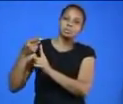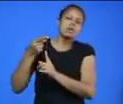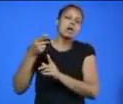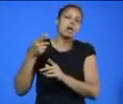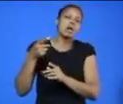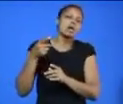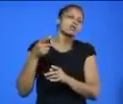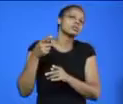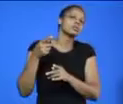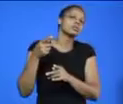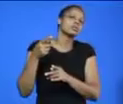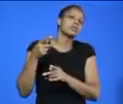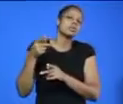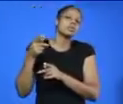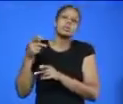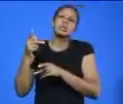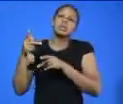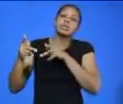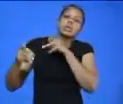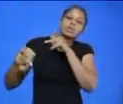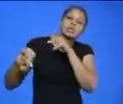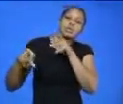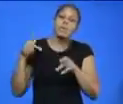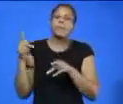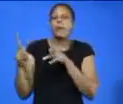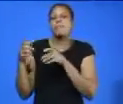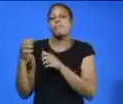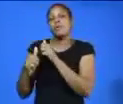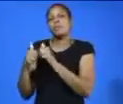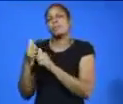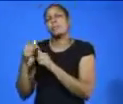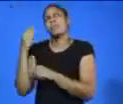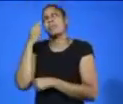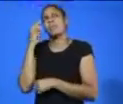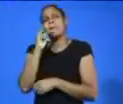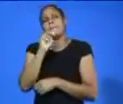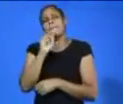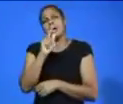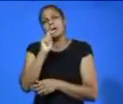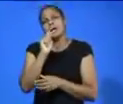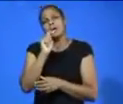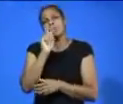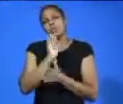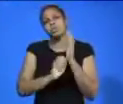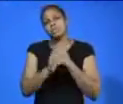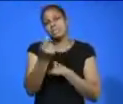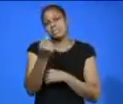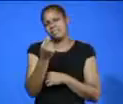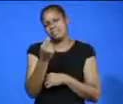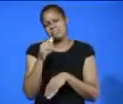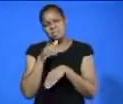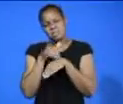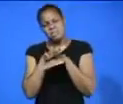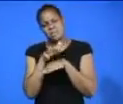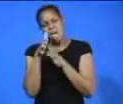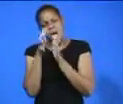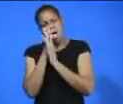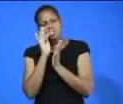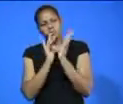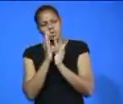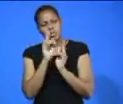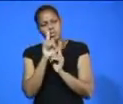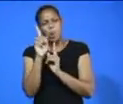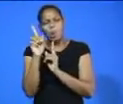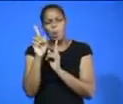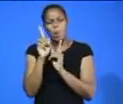perplexities. So in prison, I think it's Matthew 11, he sent to ask Jesus a